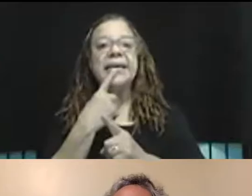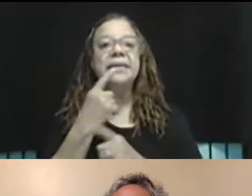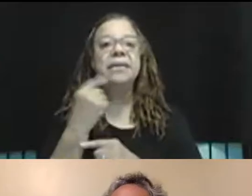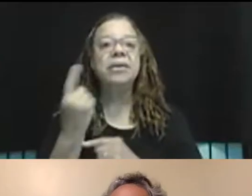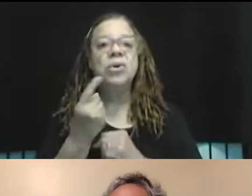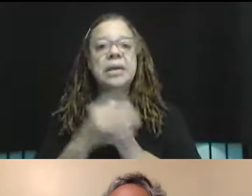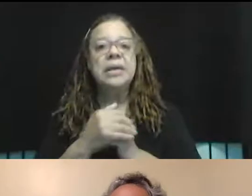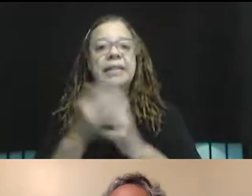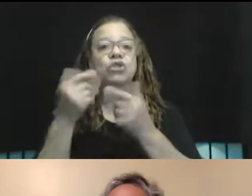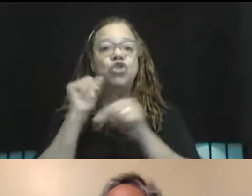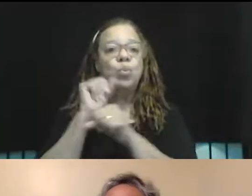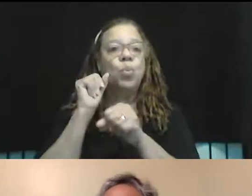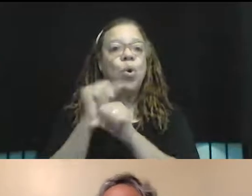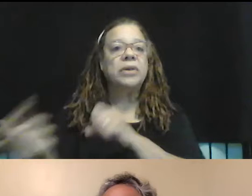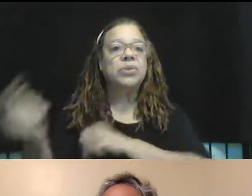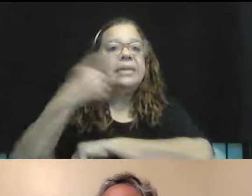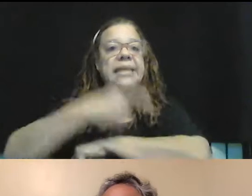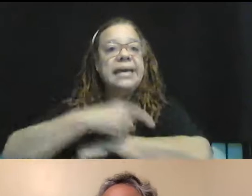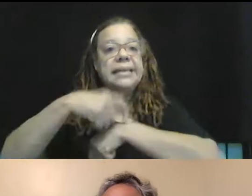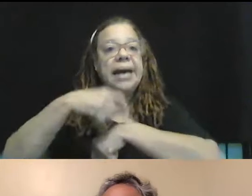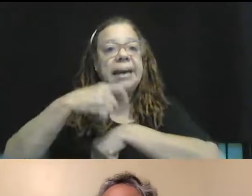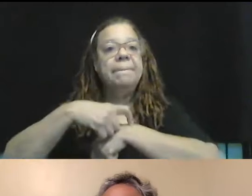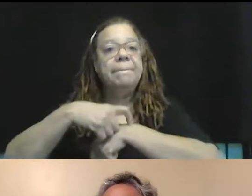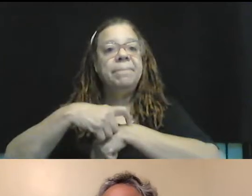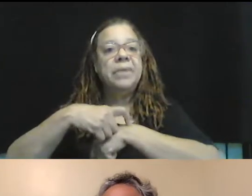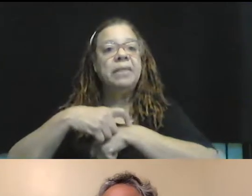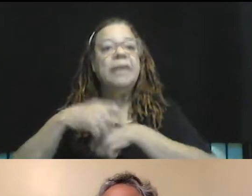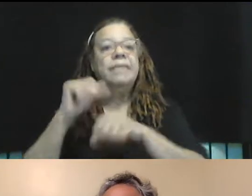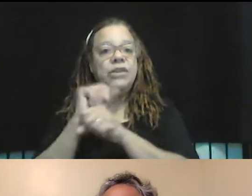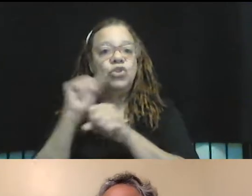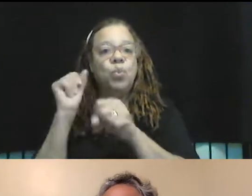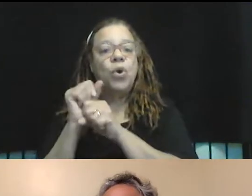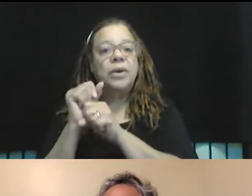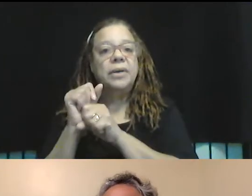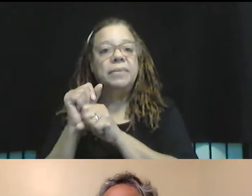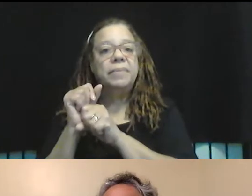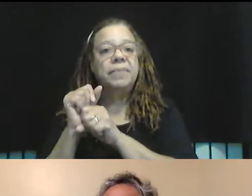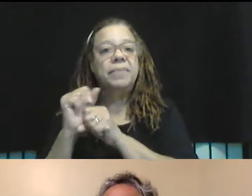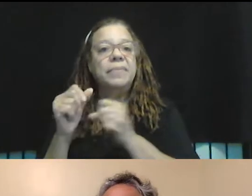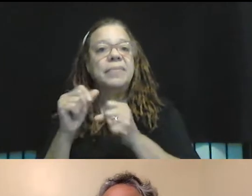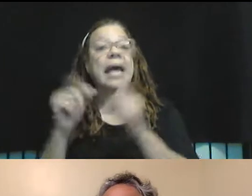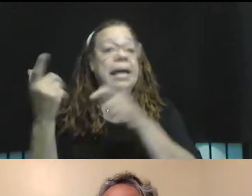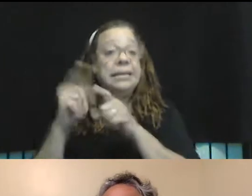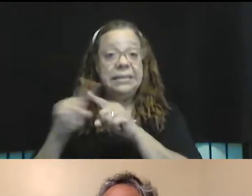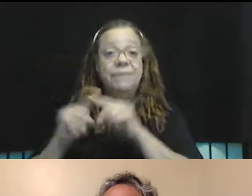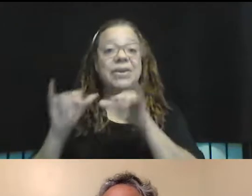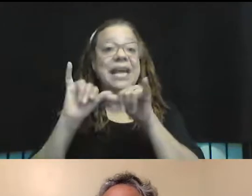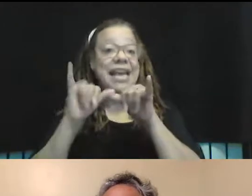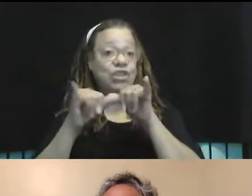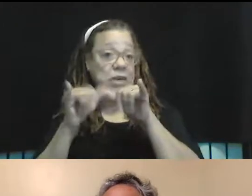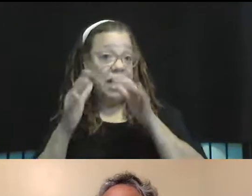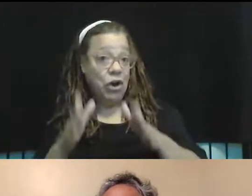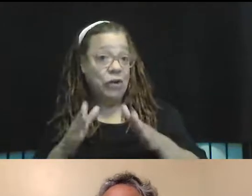work during the day, or that you mentioned in an introduction that you work during the day with engineers and scientists as a graphic